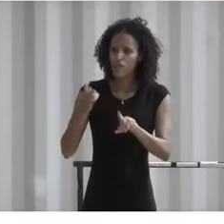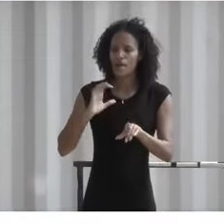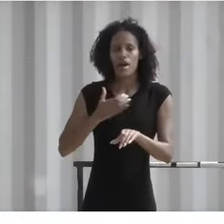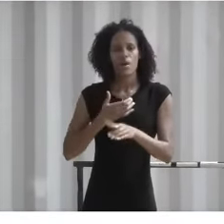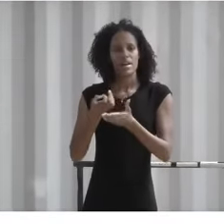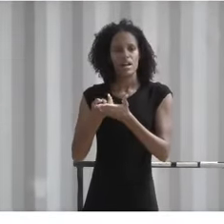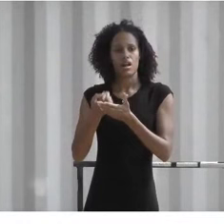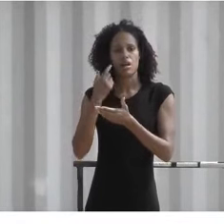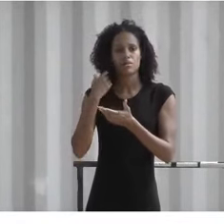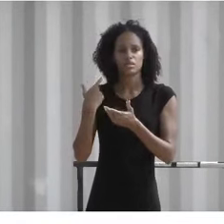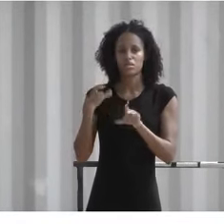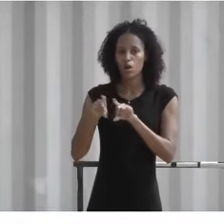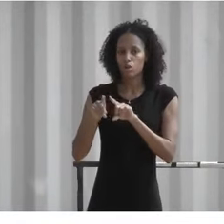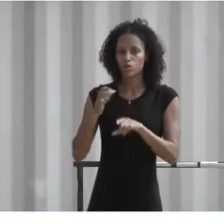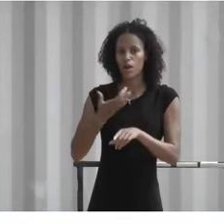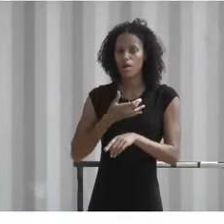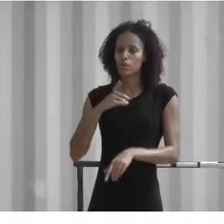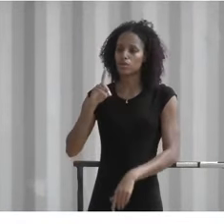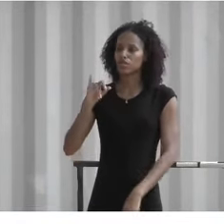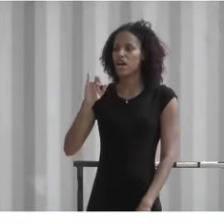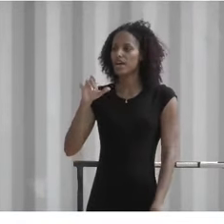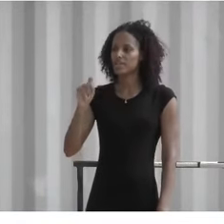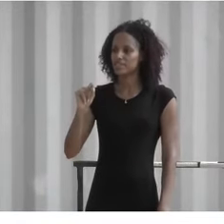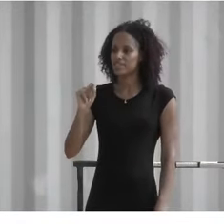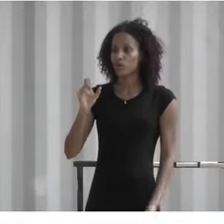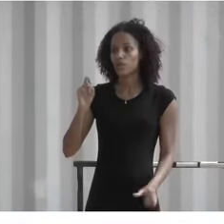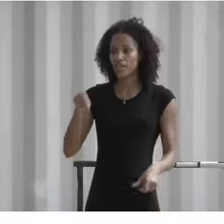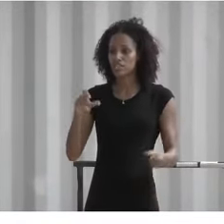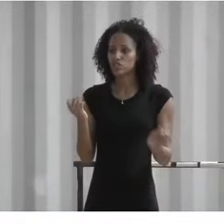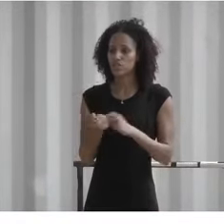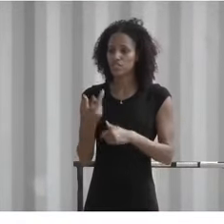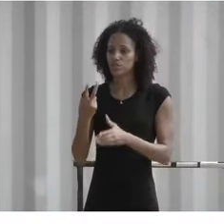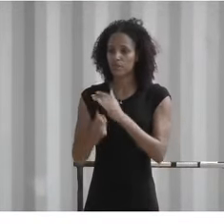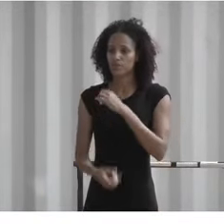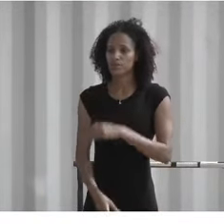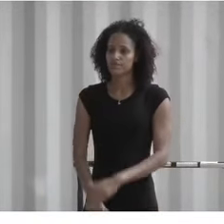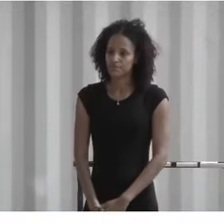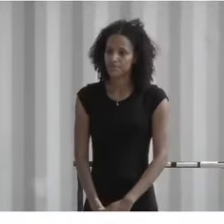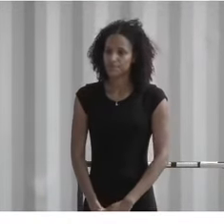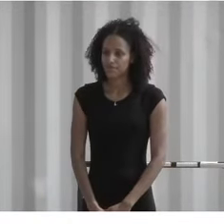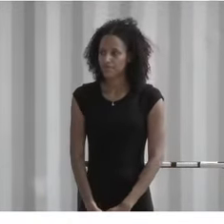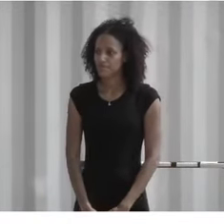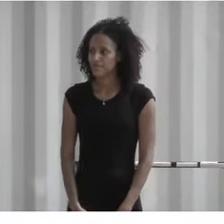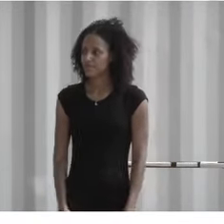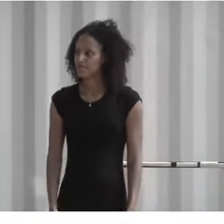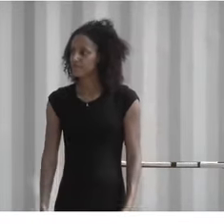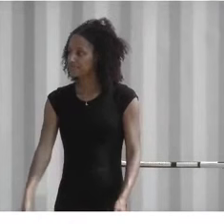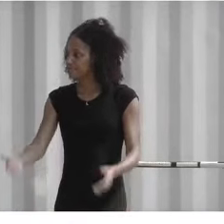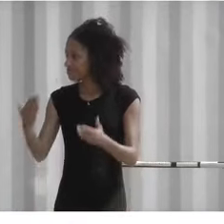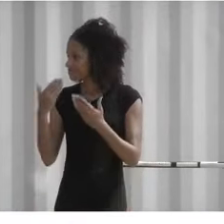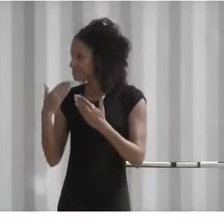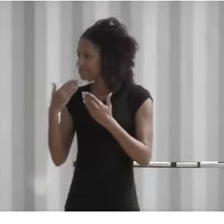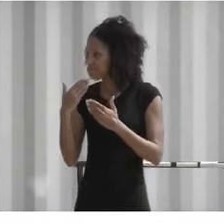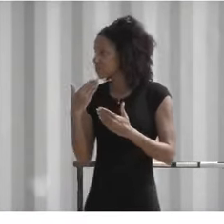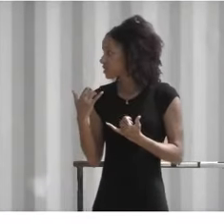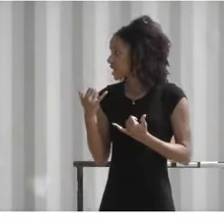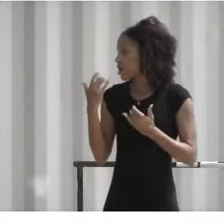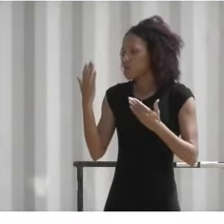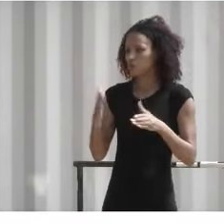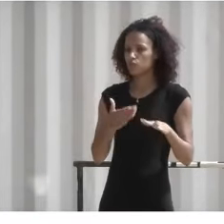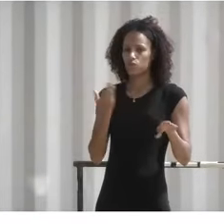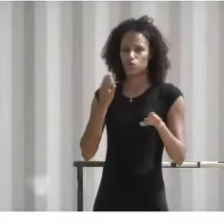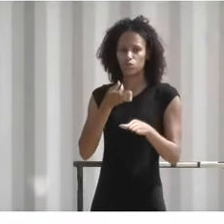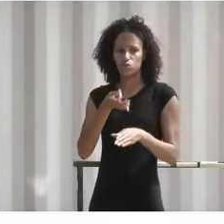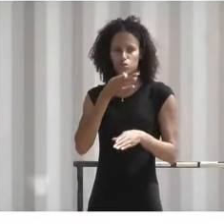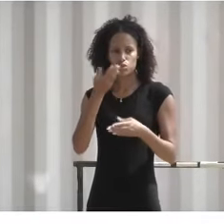economics and by our diet. We can change them both. Thank you. And as we come towards the